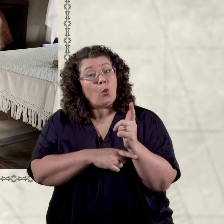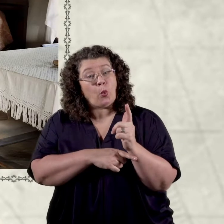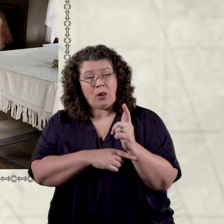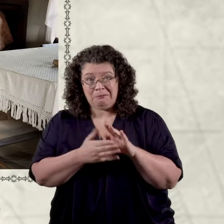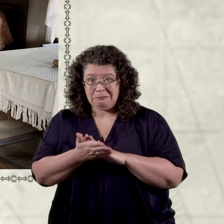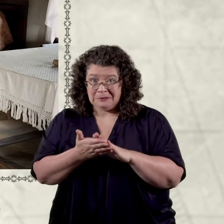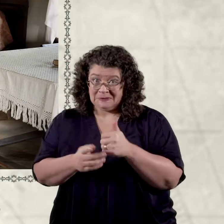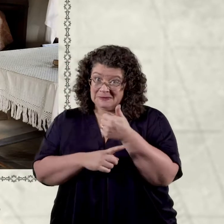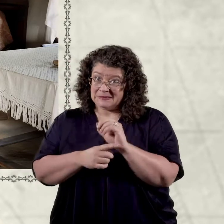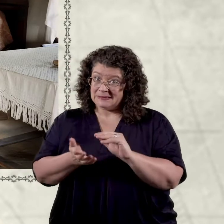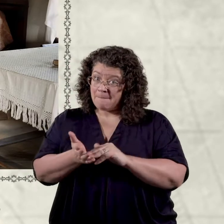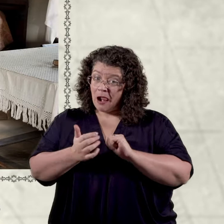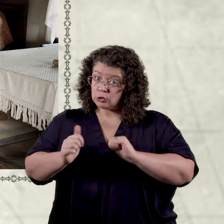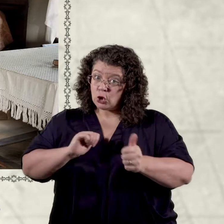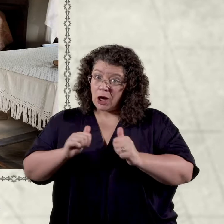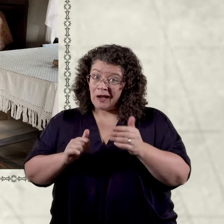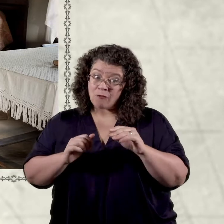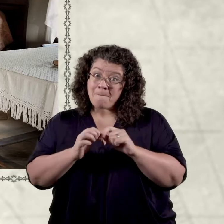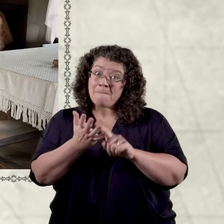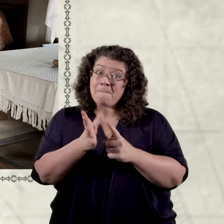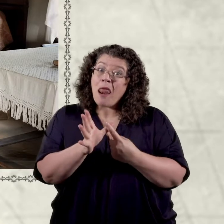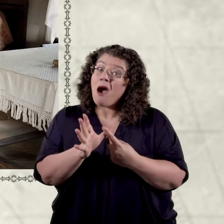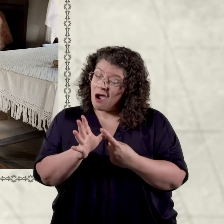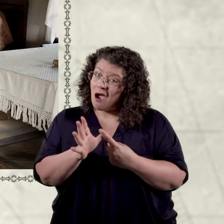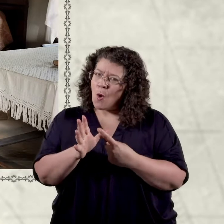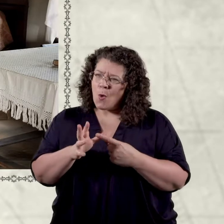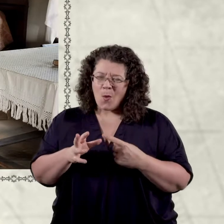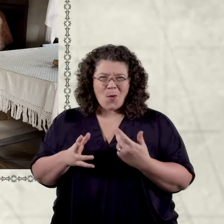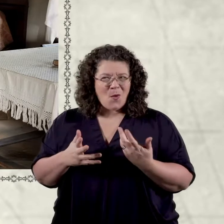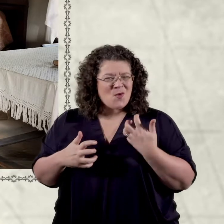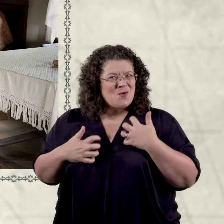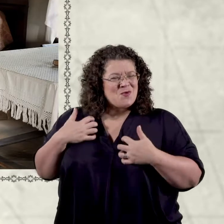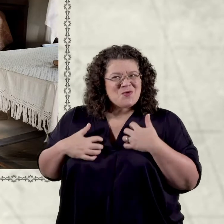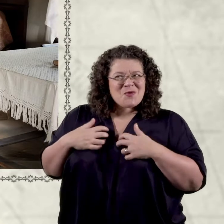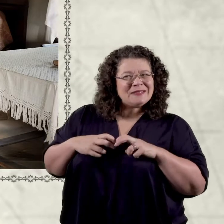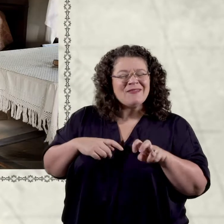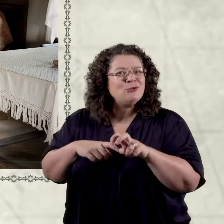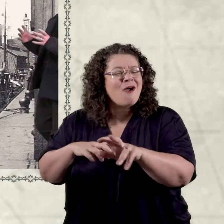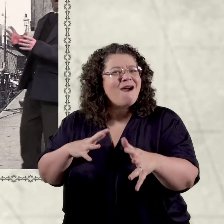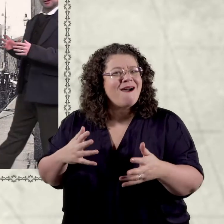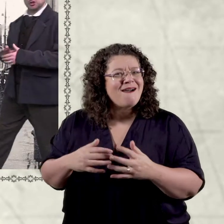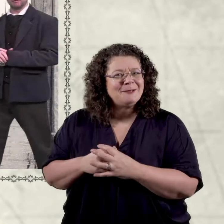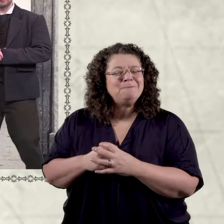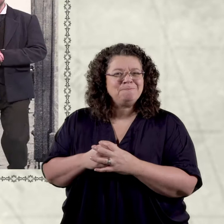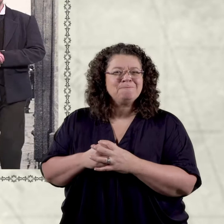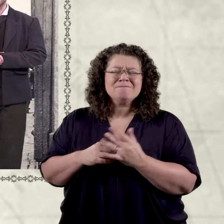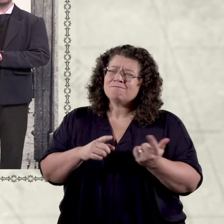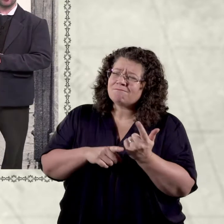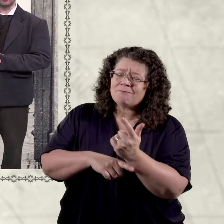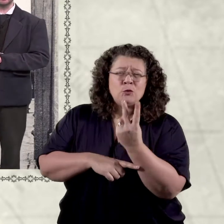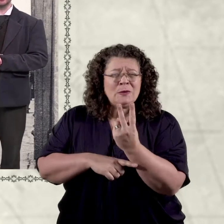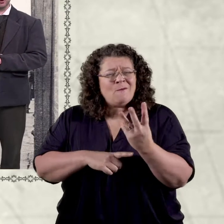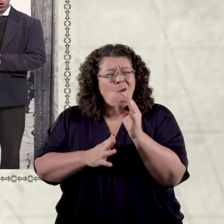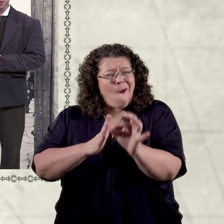is a 60-mile journey from Bala. Wow, what an adventure. Having travelled for